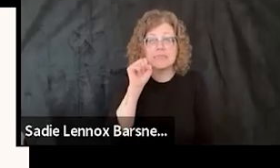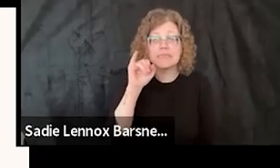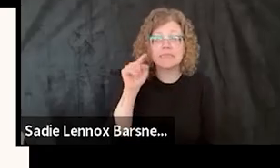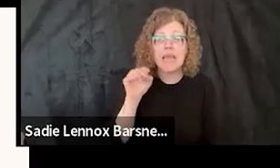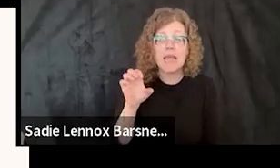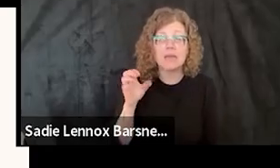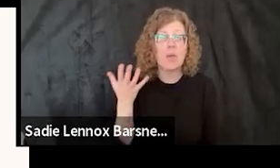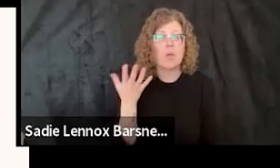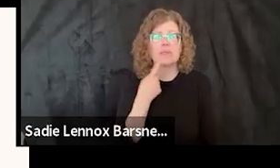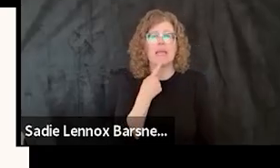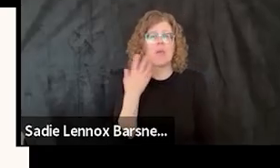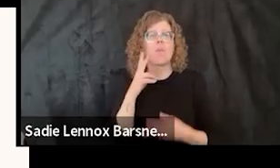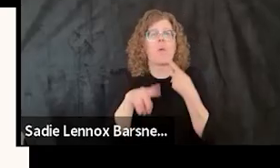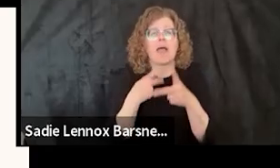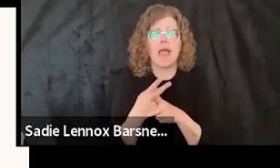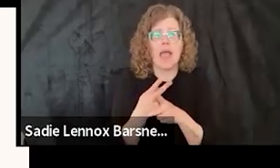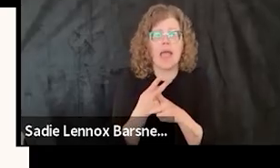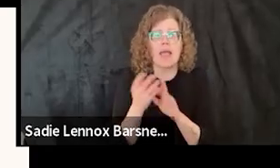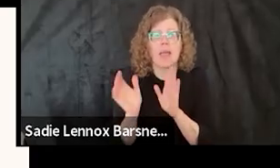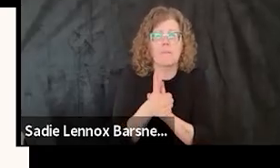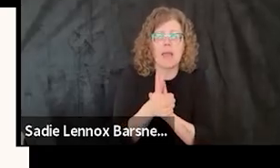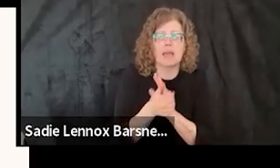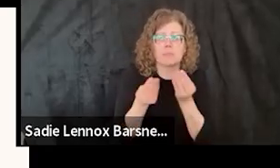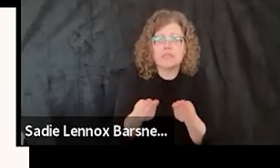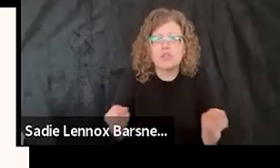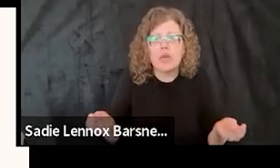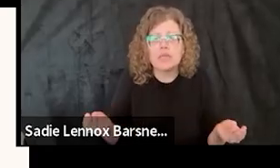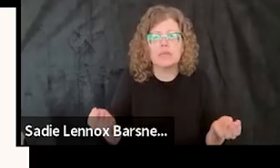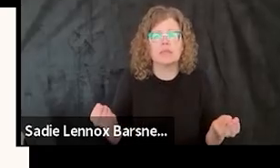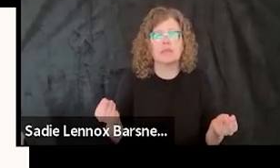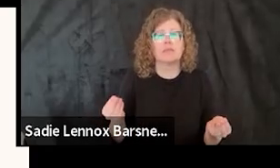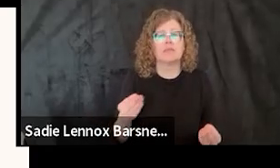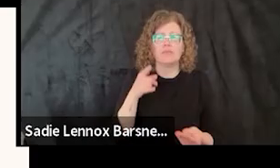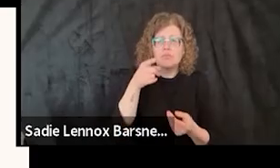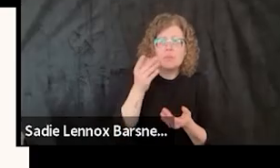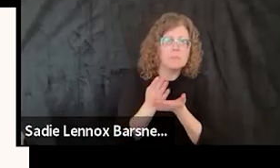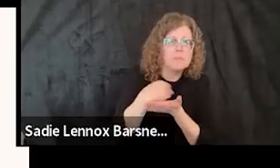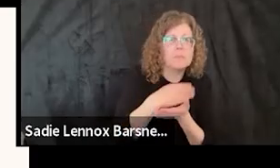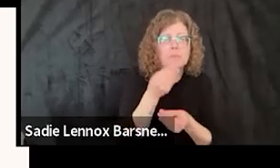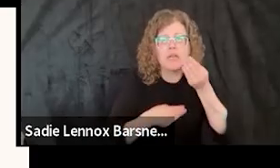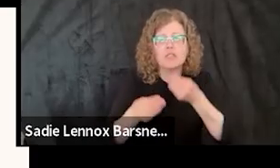support material to include or direct you to break down your budget calculations.